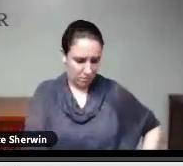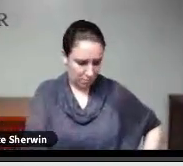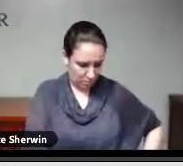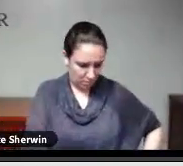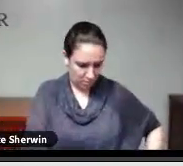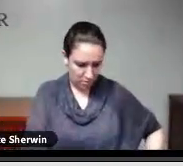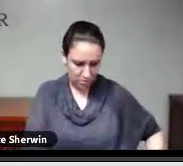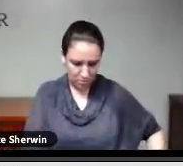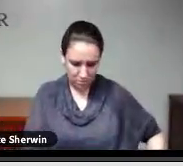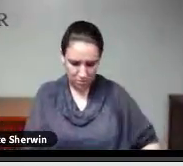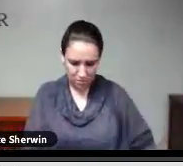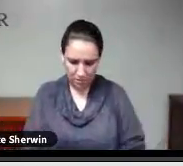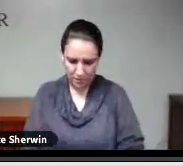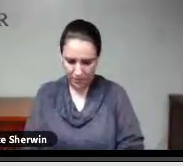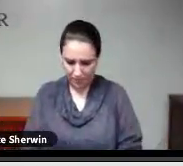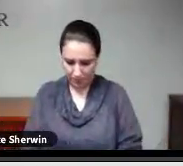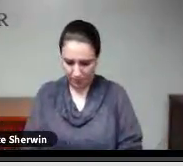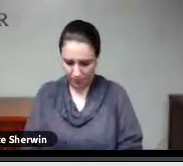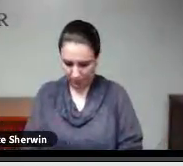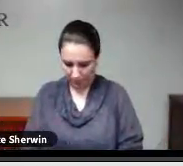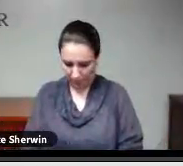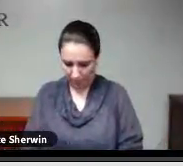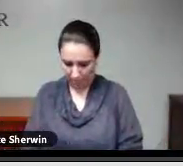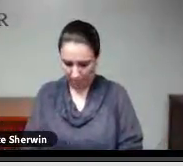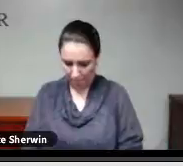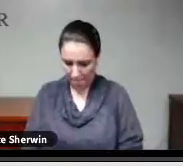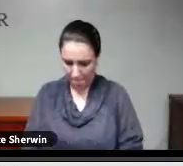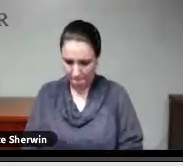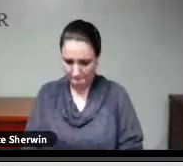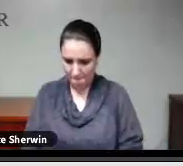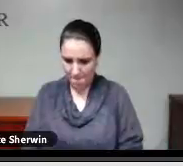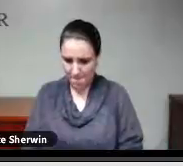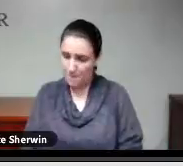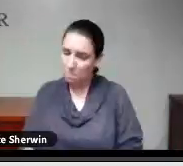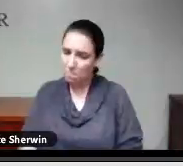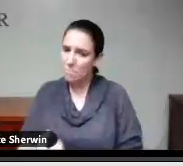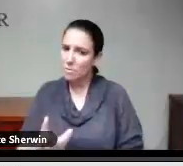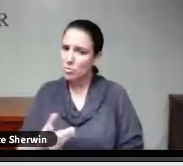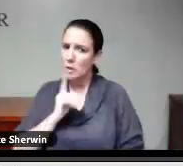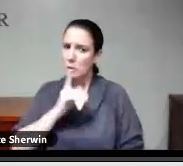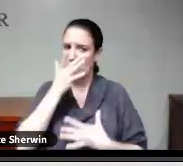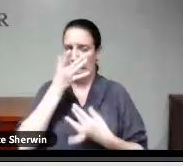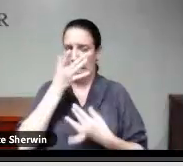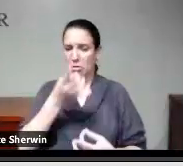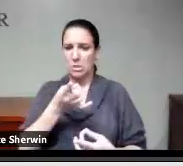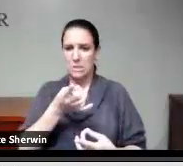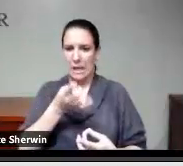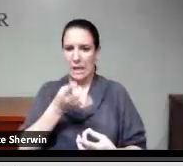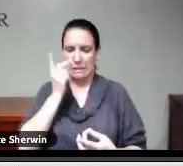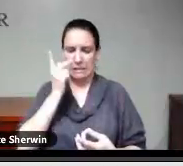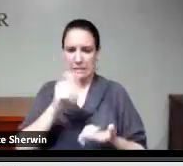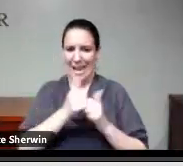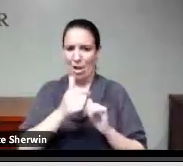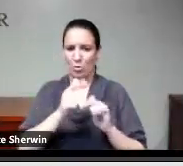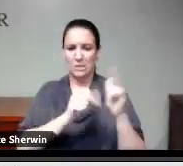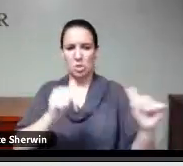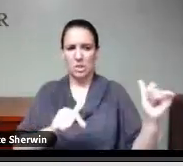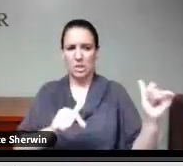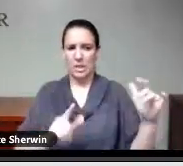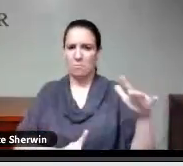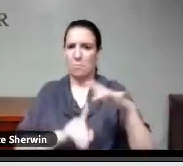more scholarly. And so it's pretty interesting to think about, how diversity shows itself